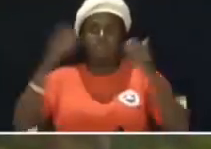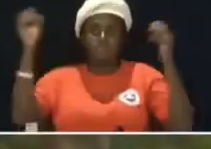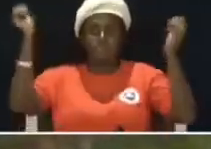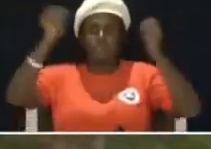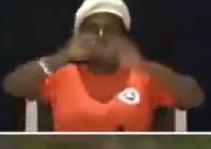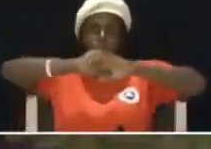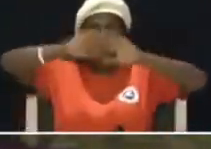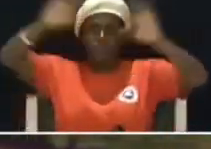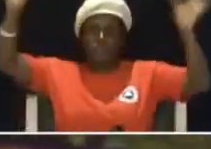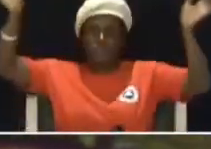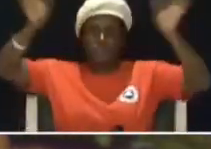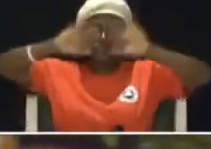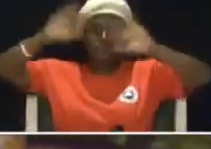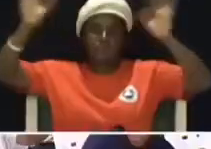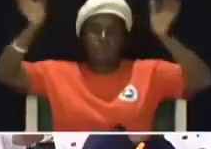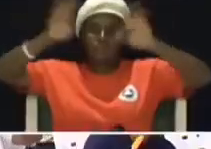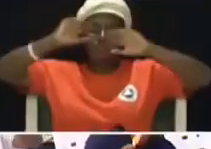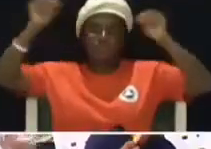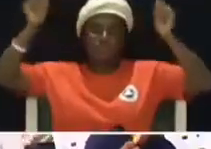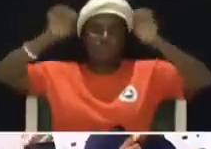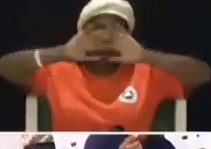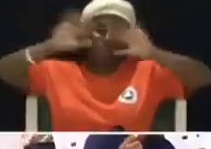shout hallelujah.